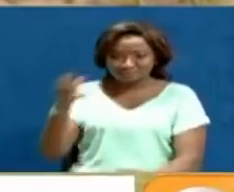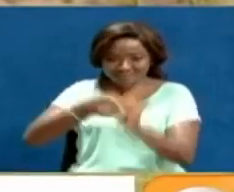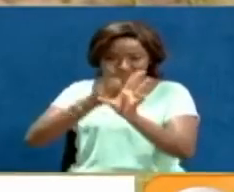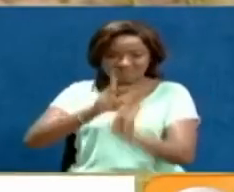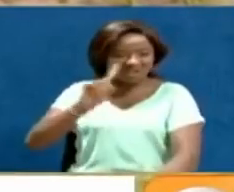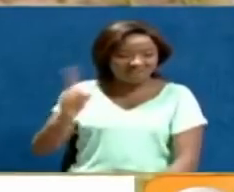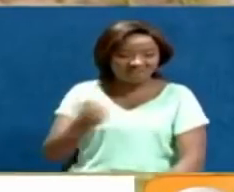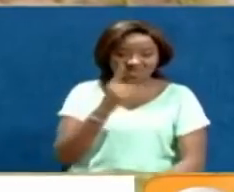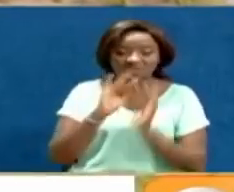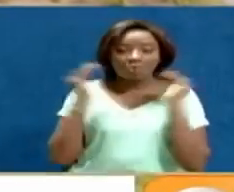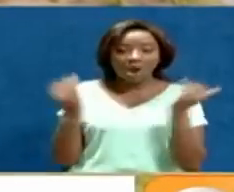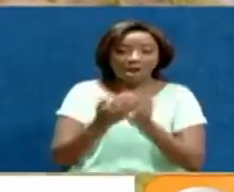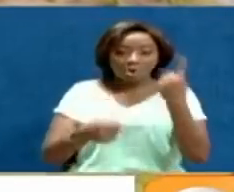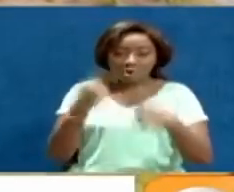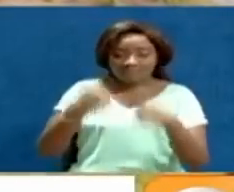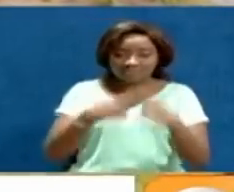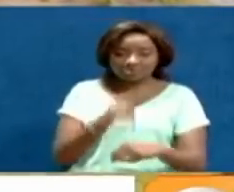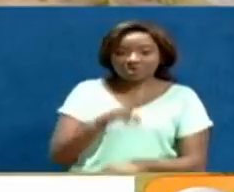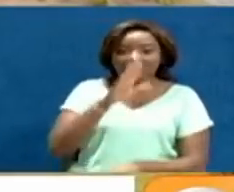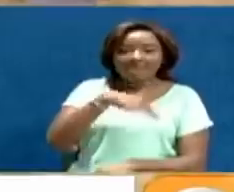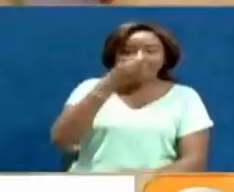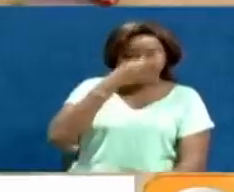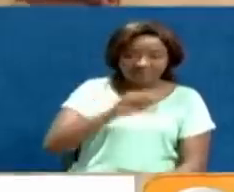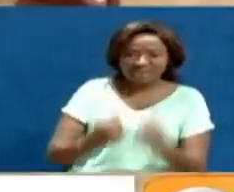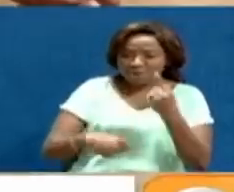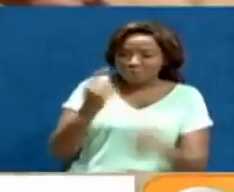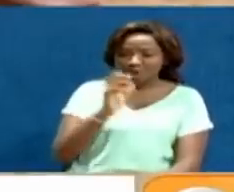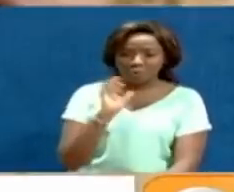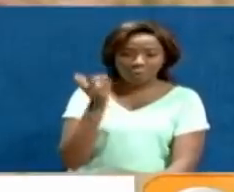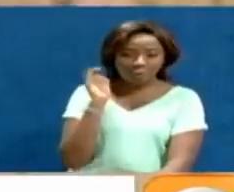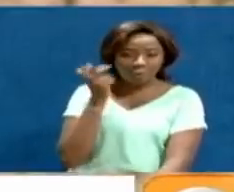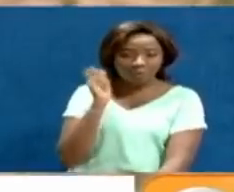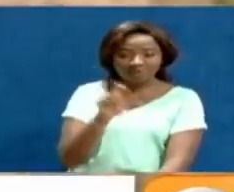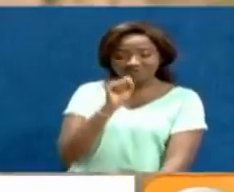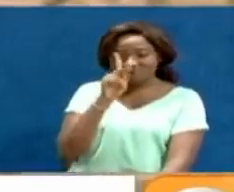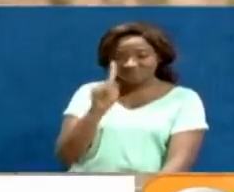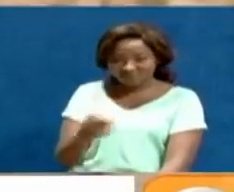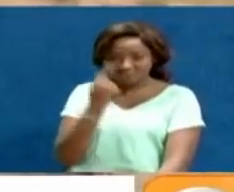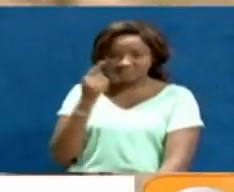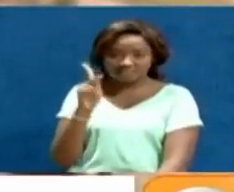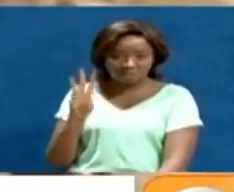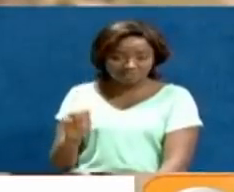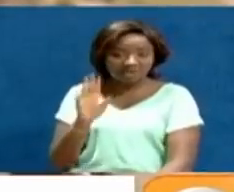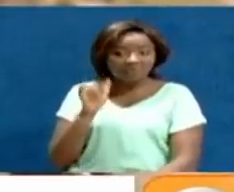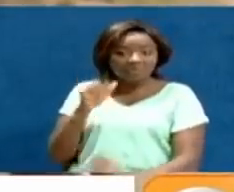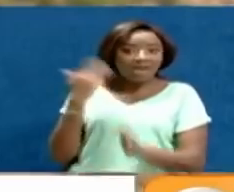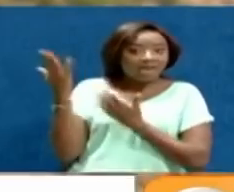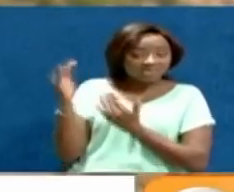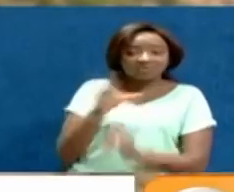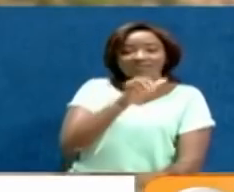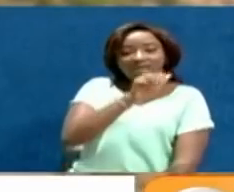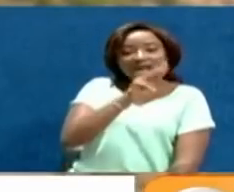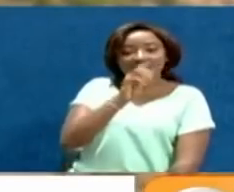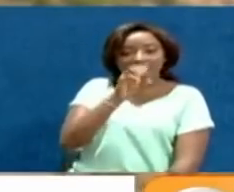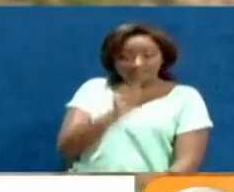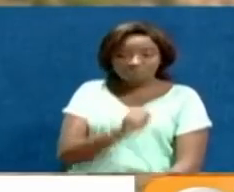in his first world championships in Paris and won gold in the 5,000 meters. One would expect that Amos, her brother, who is